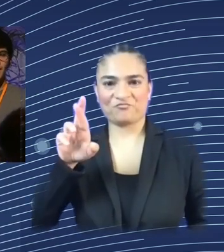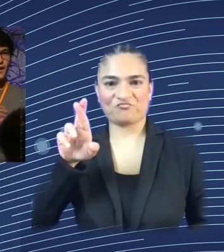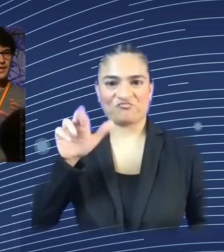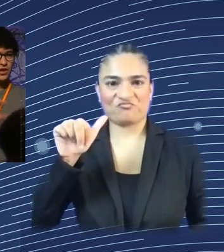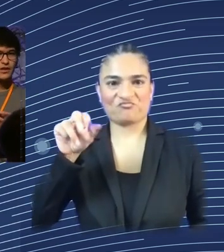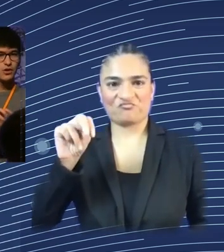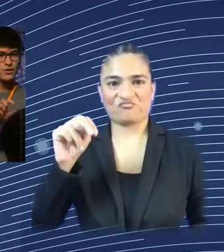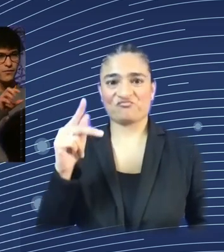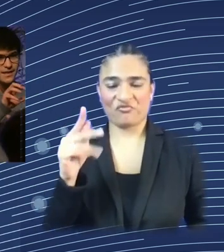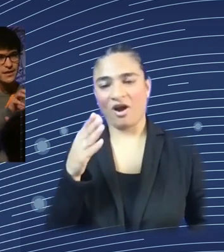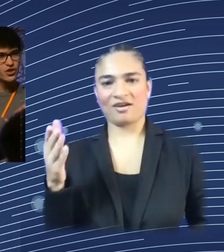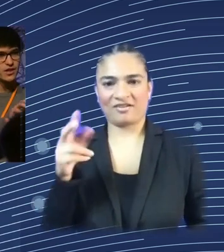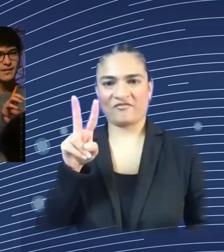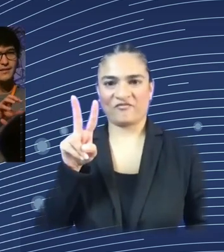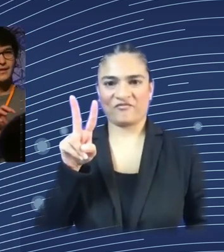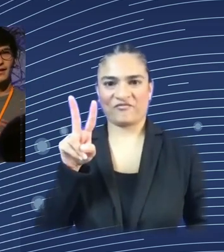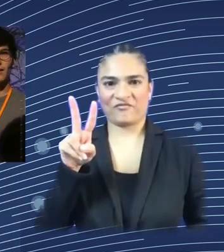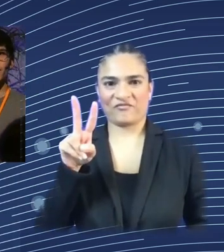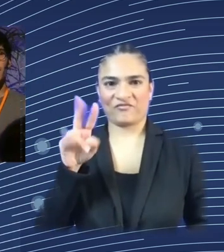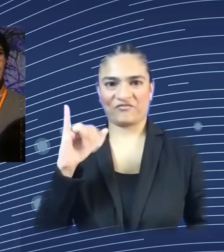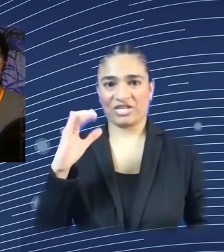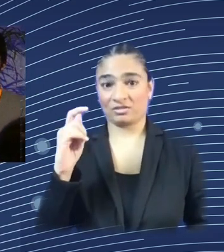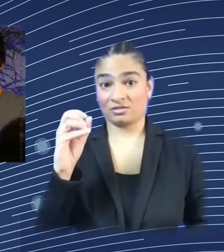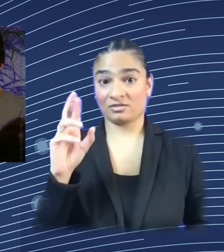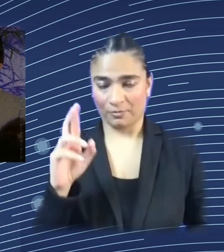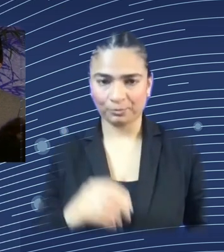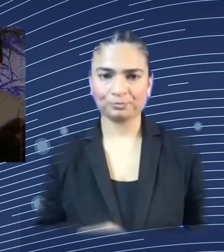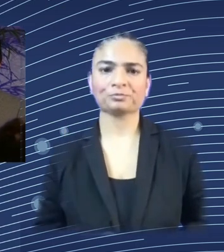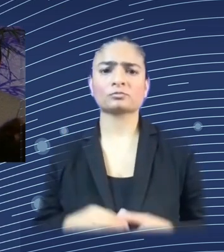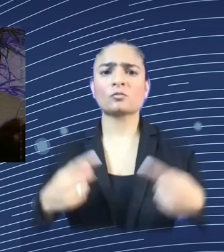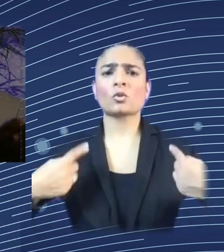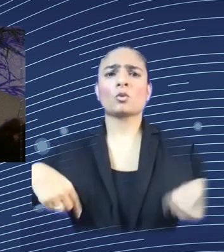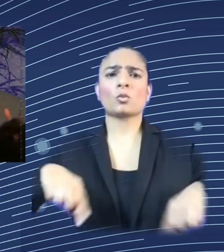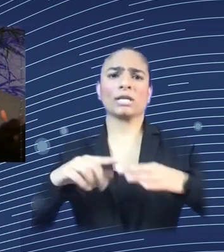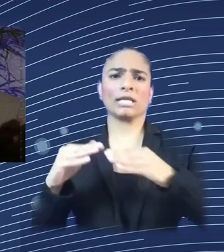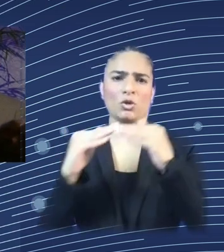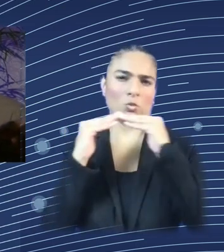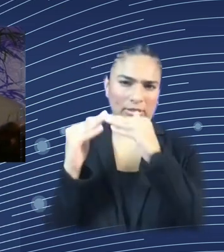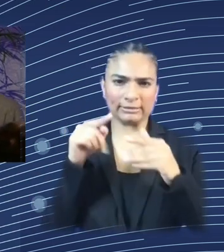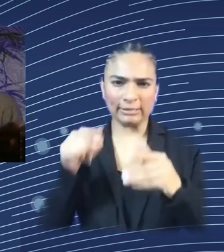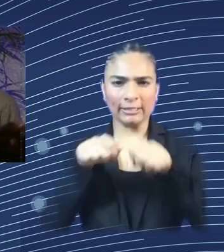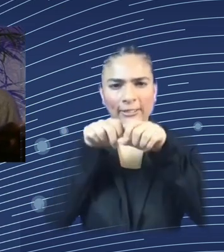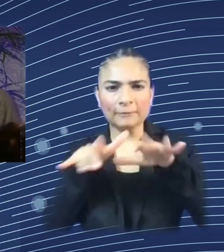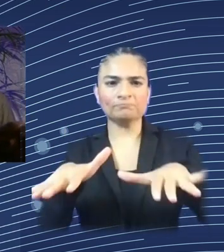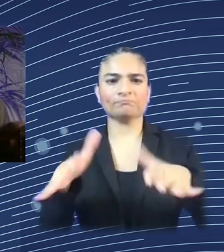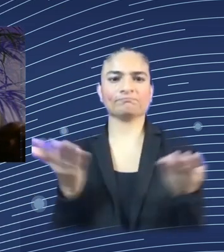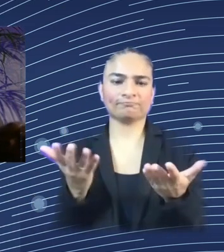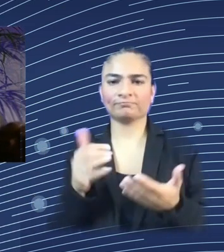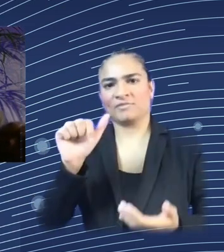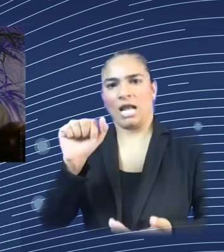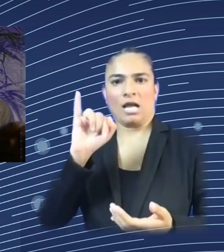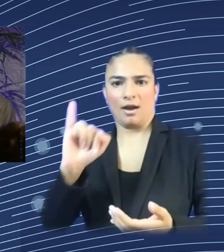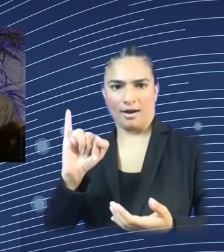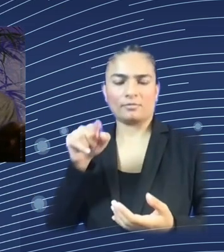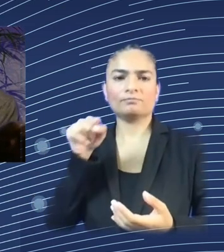investors, especially in terms of ESG data collection and ESG reporting. You can move to the next slides. So today we